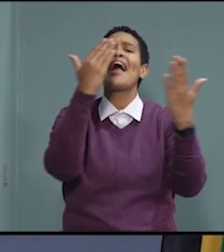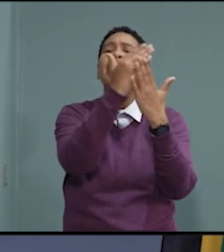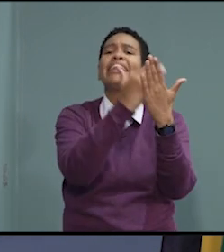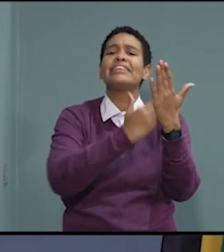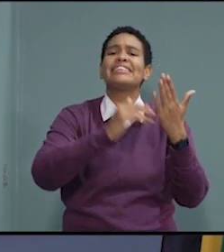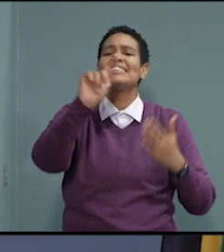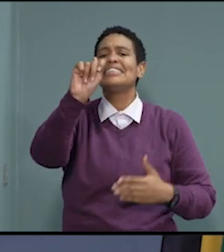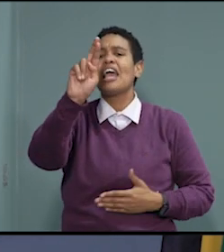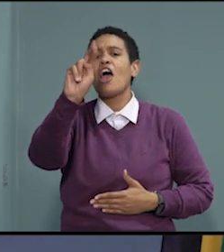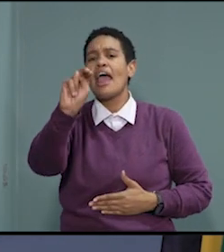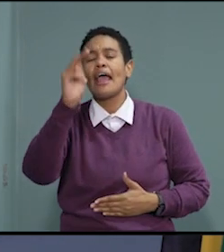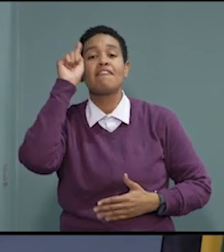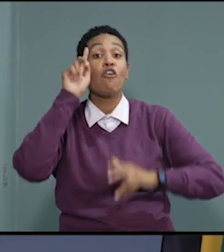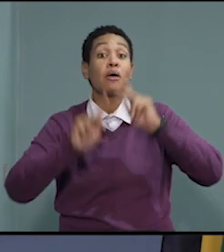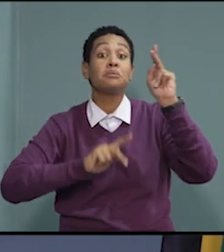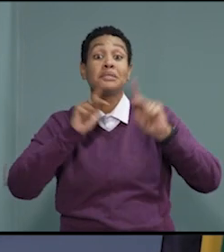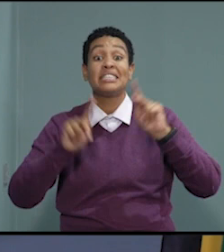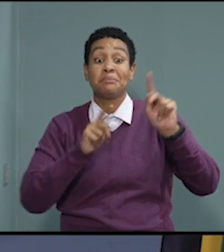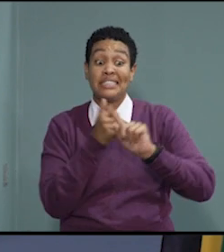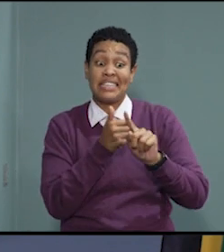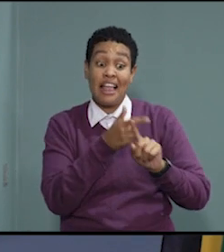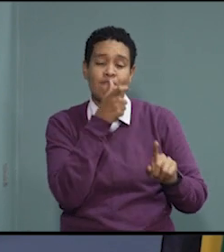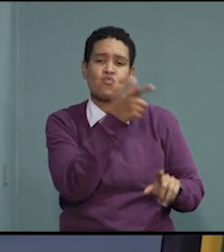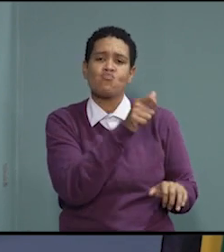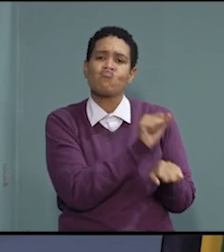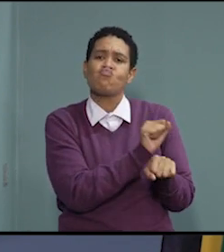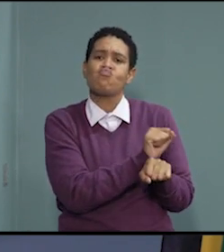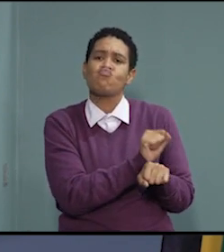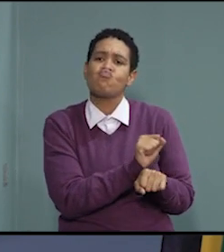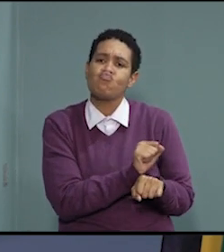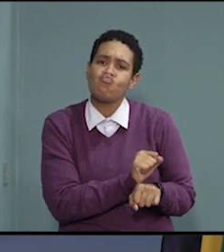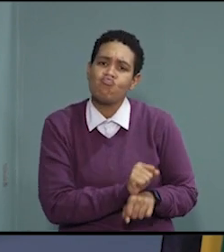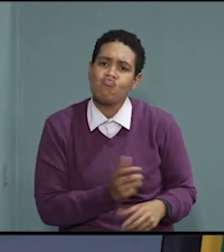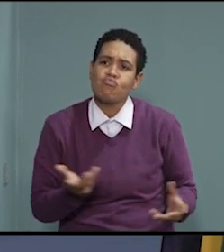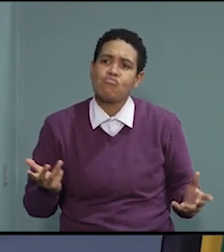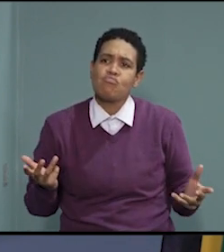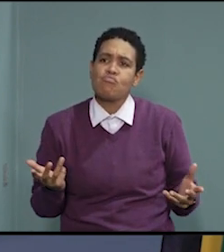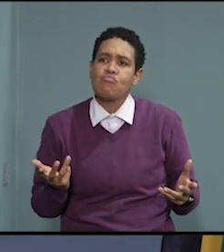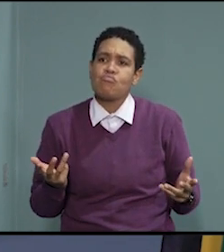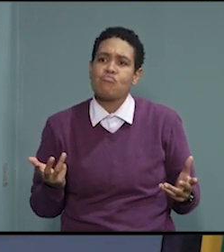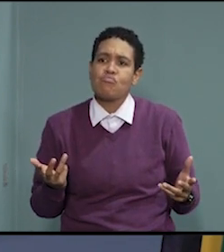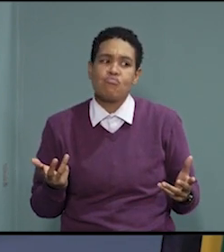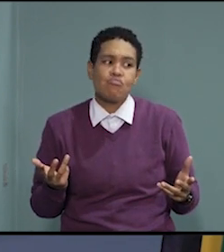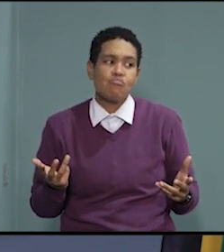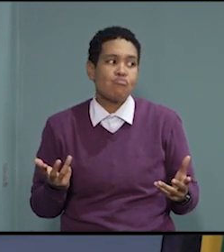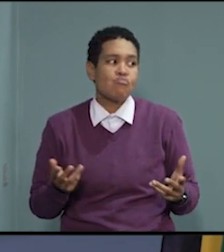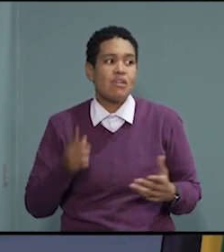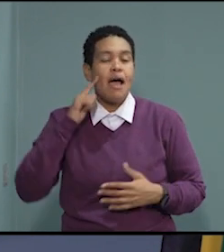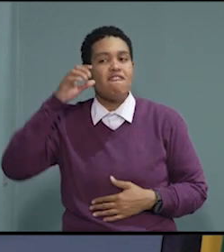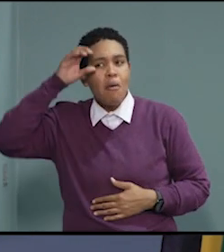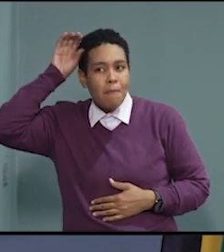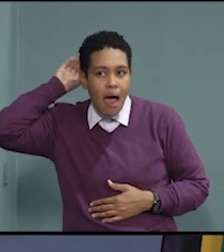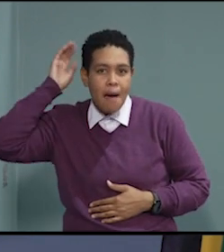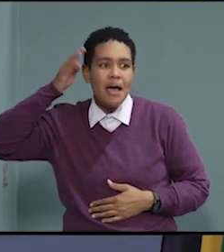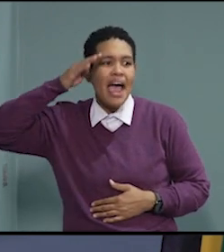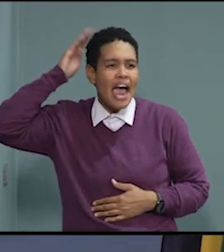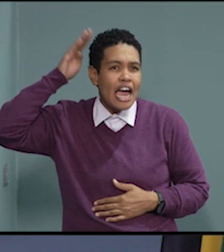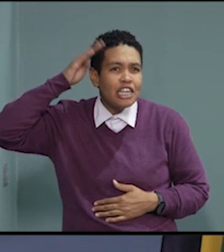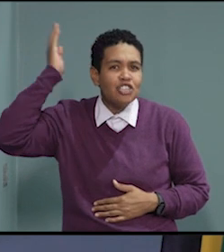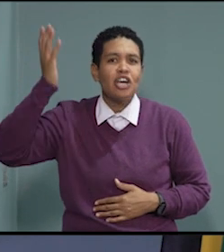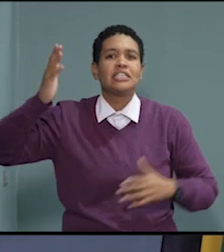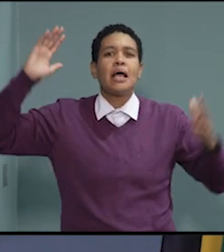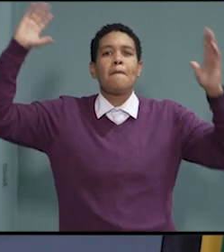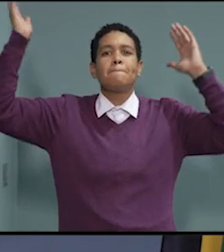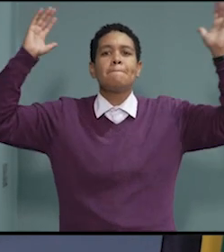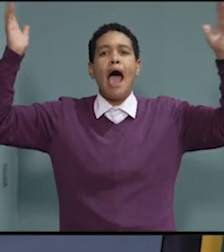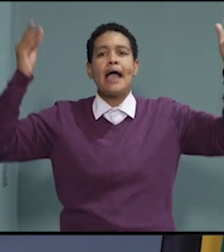TRNs for persons who occupy the occupations of barbers and hairdressers and market